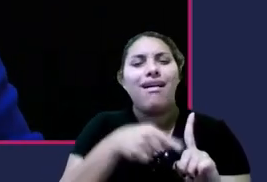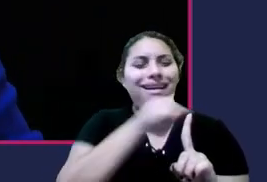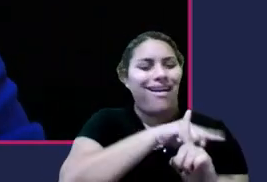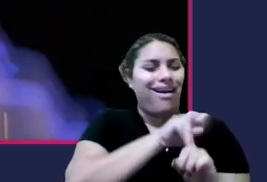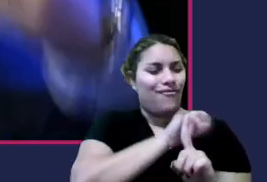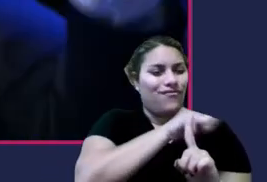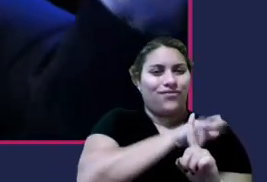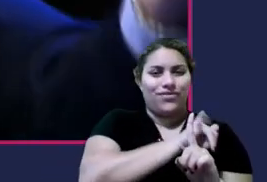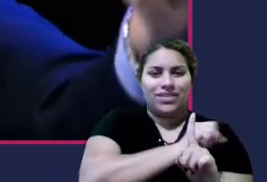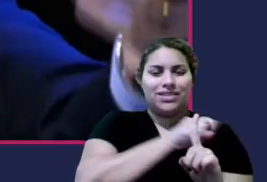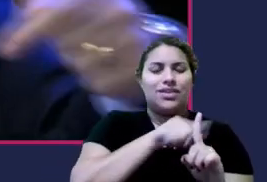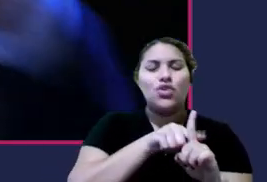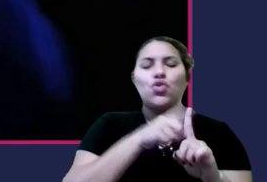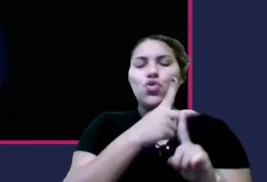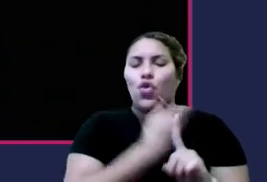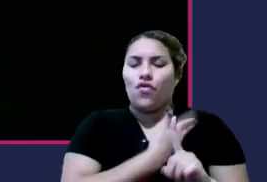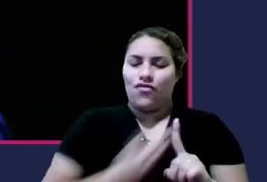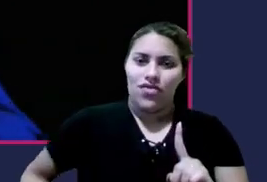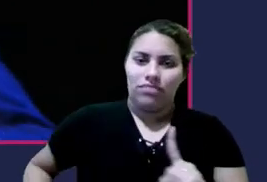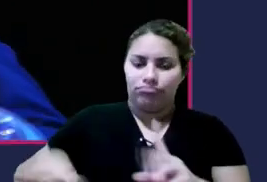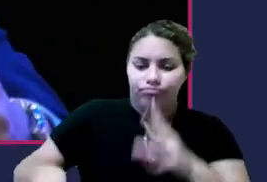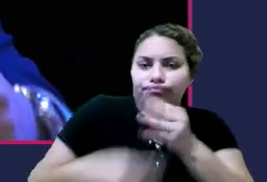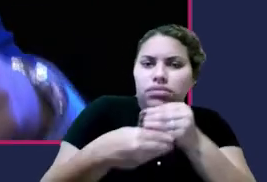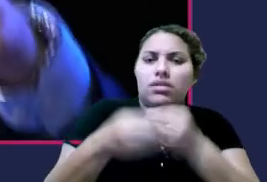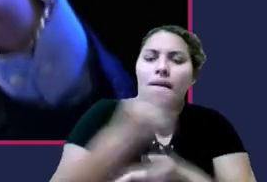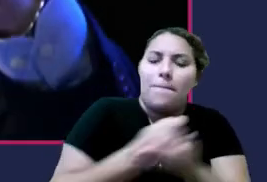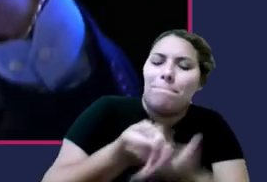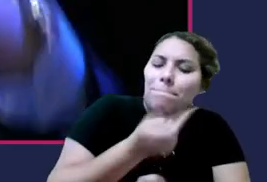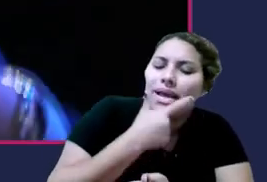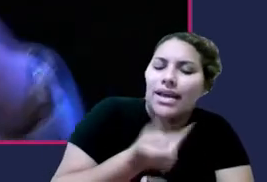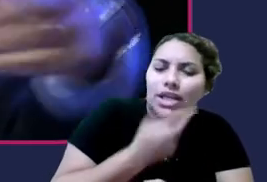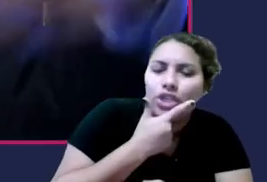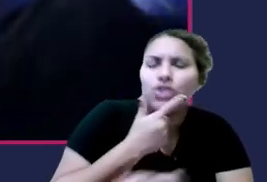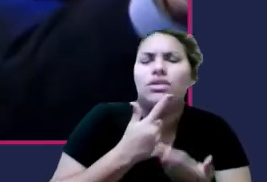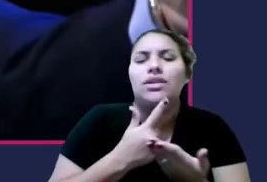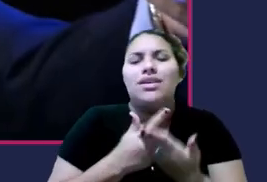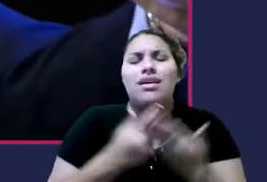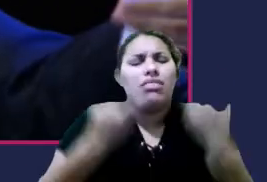either the Anvisa or the government, and incorporated